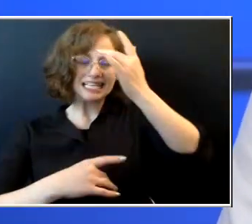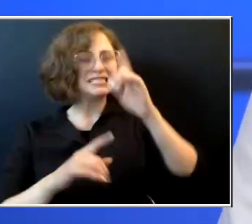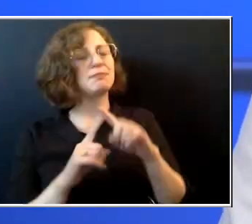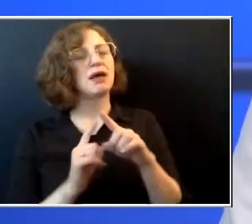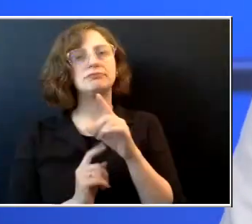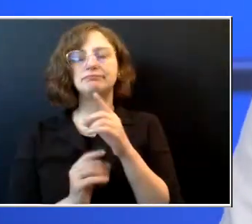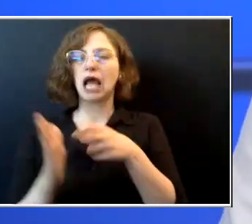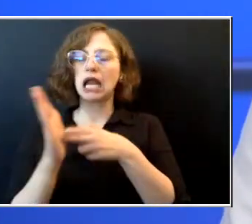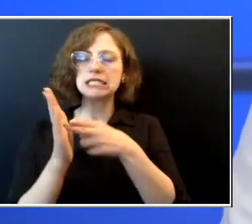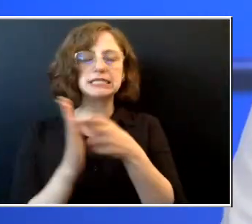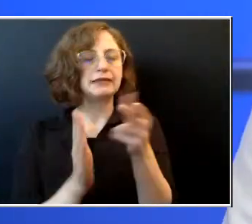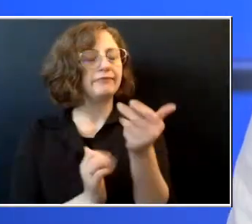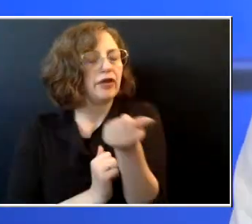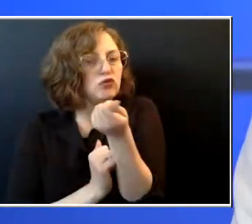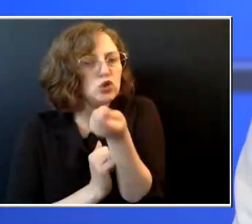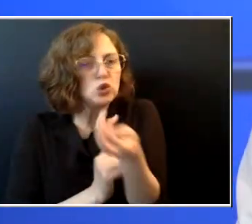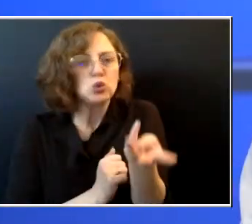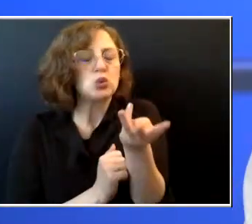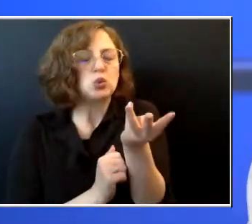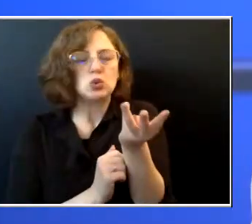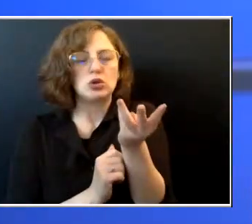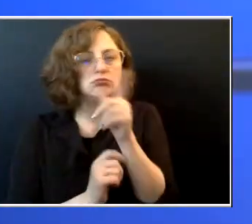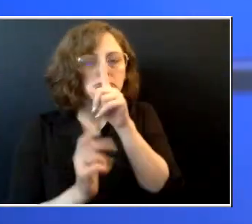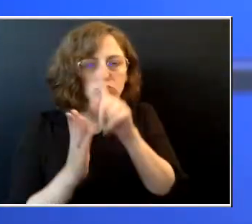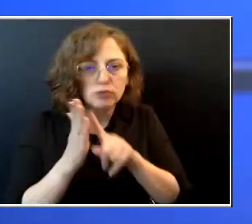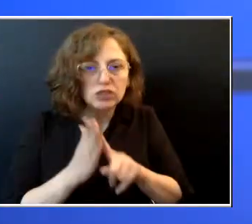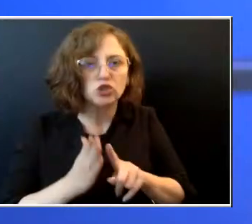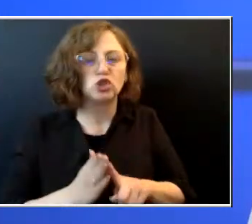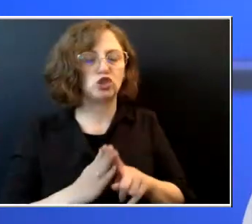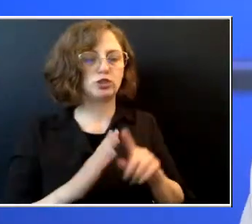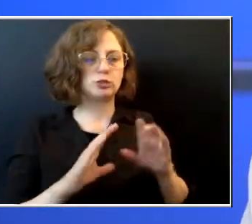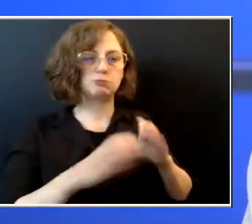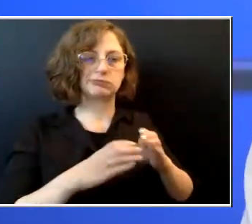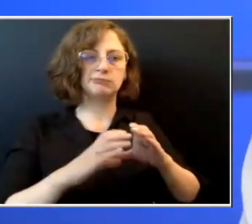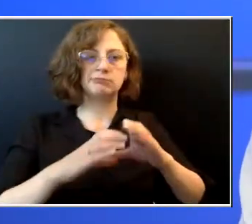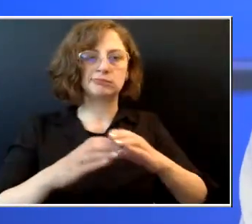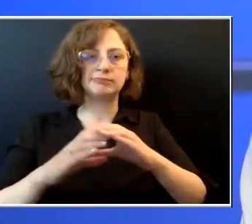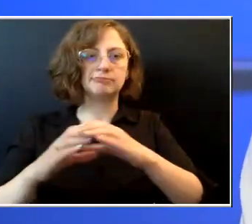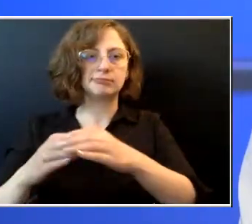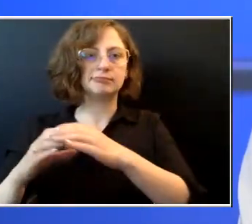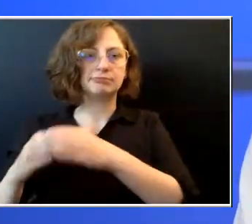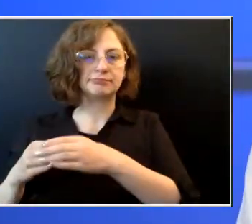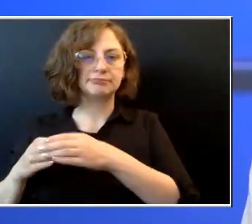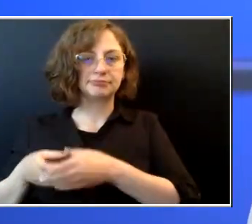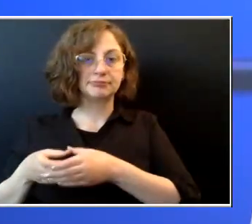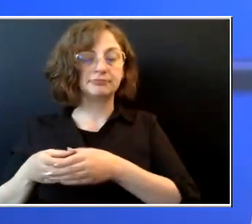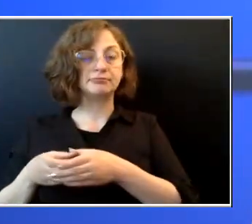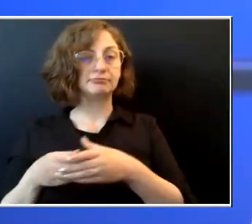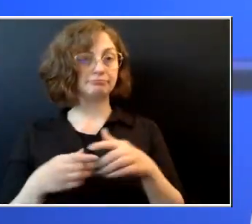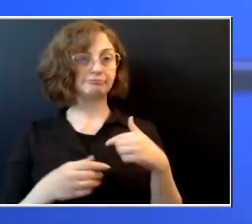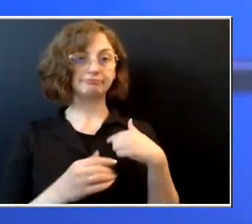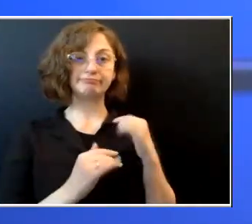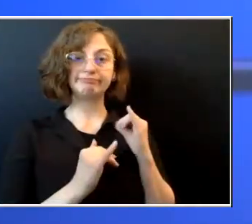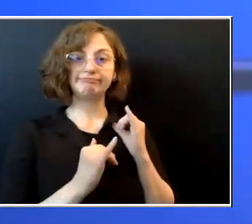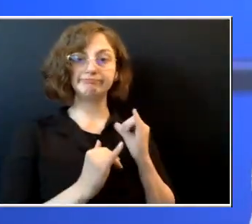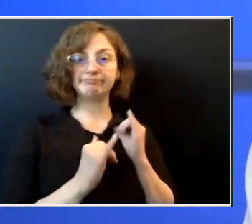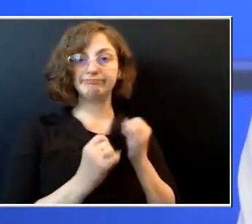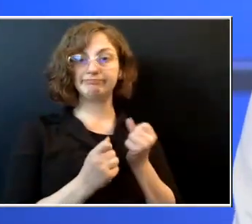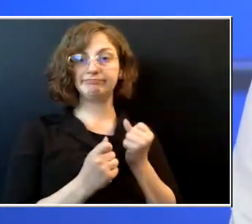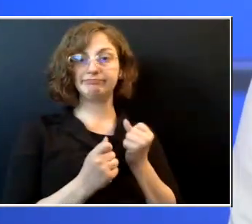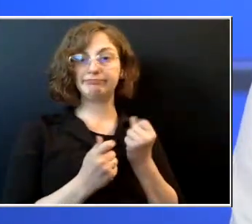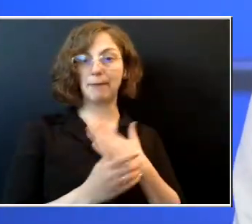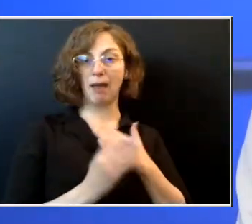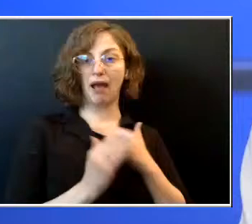But you know, I, like many of my colleagues, got through medical schools sort of as fast as we could. I did not take